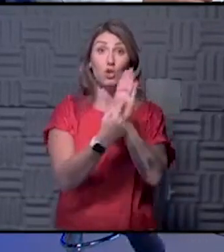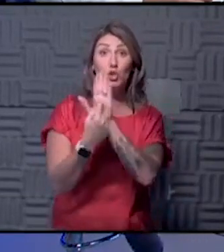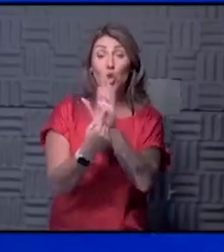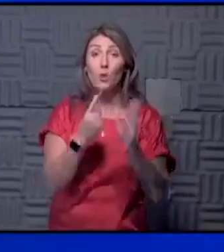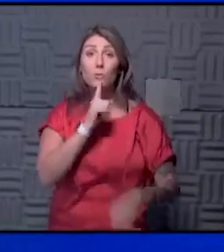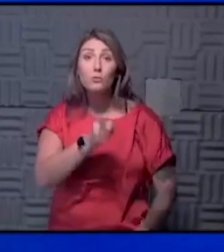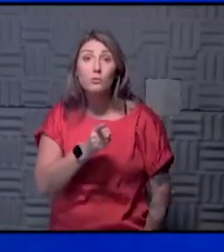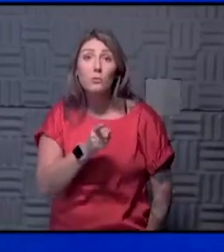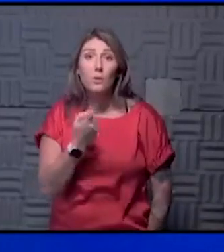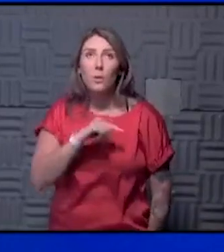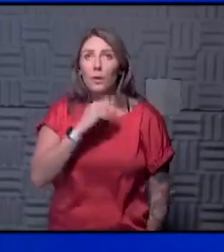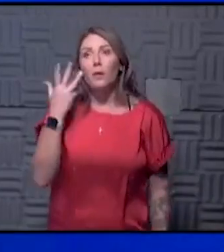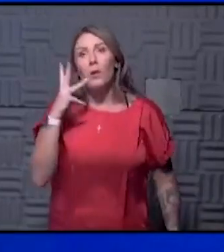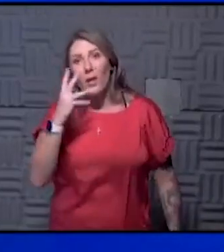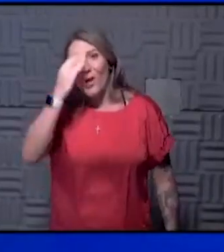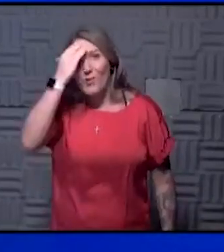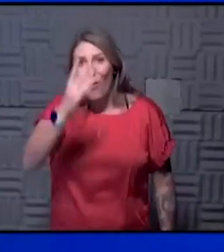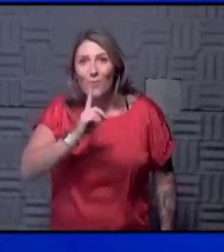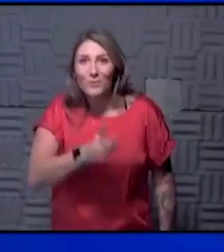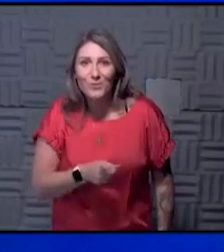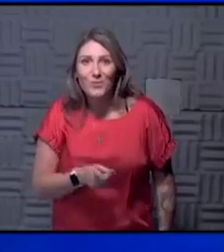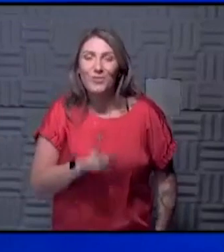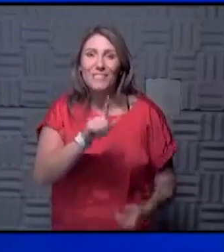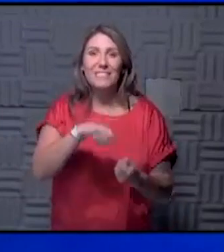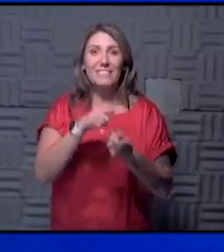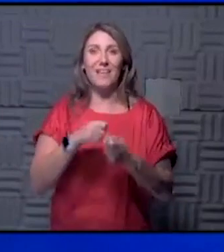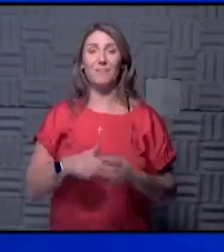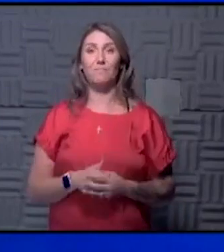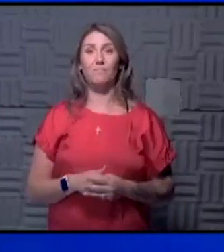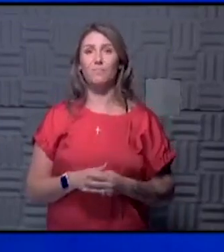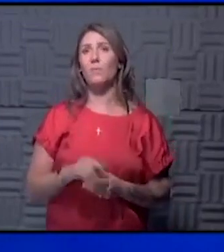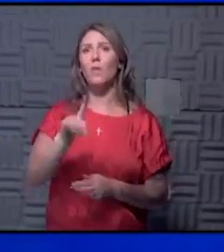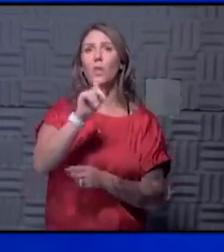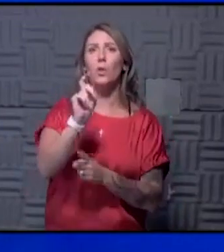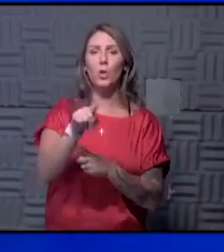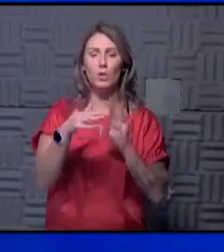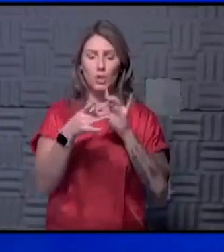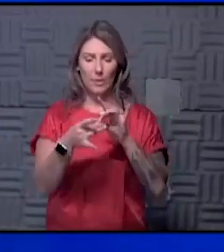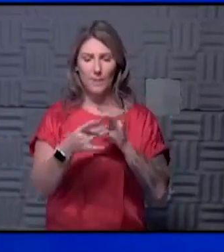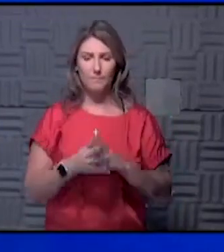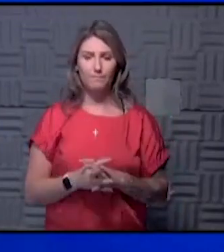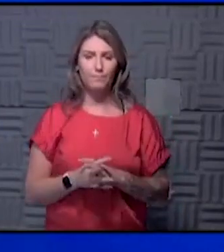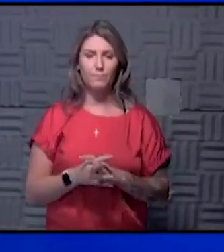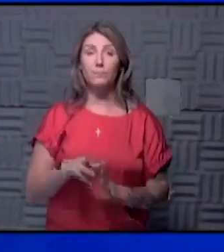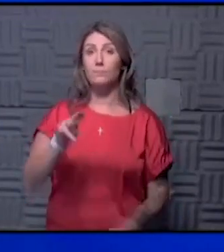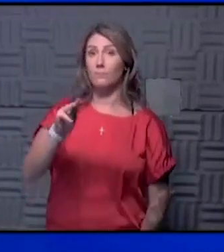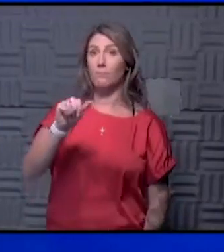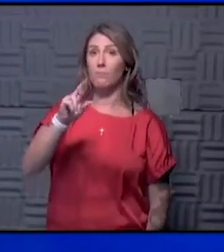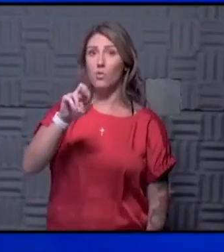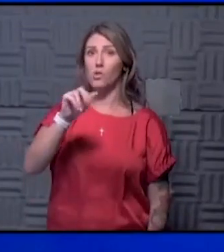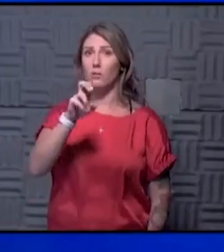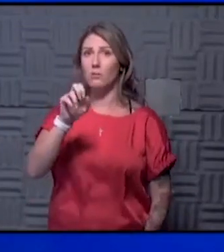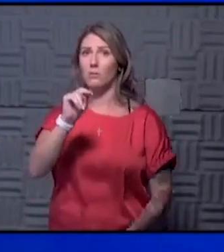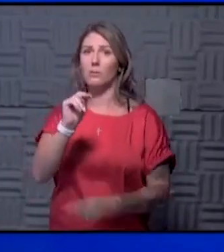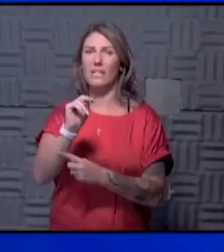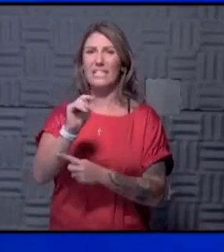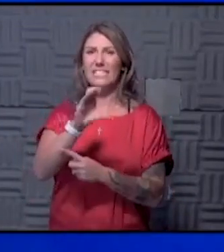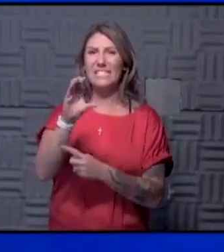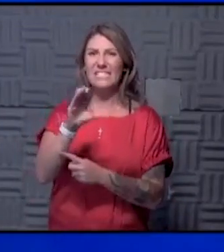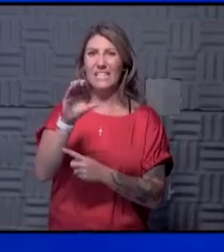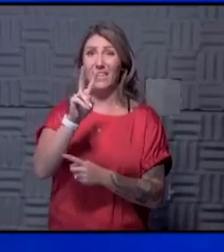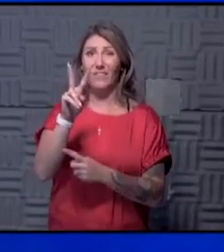though we already know it's true. Correct. Yeah. Yeah, Right. exactly. Okay, we had a question about, Maureen wants to know if CV